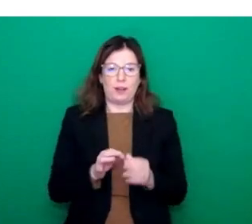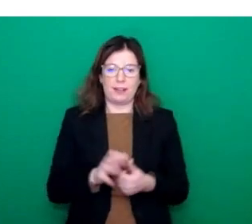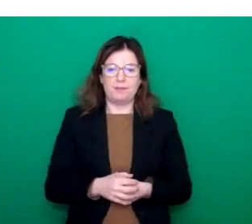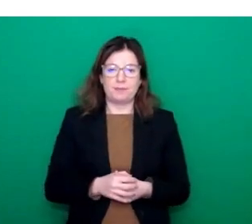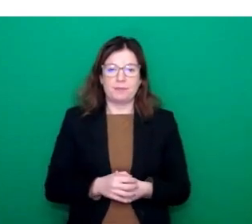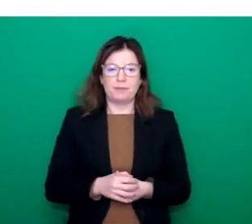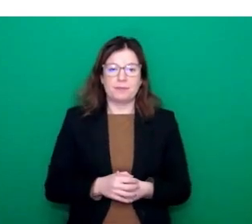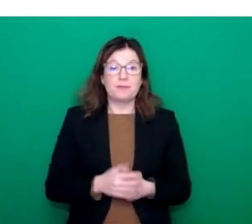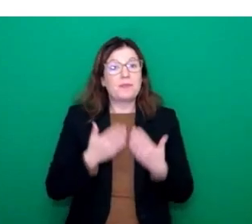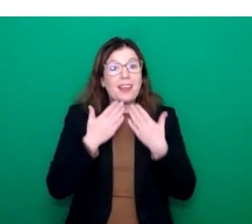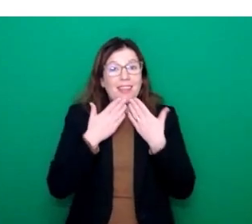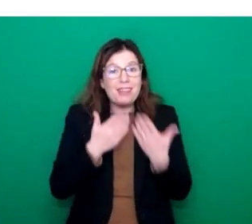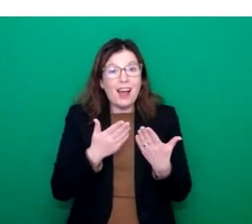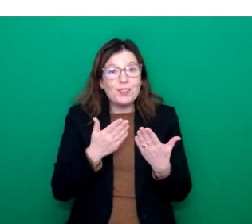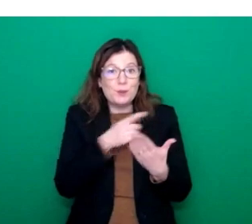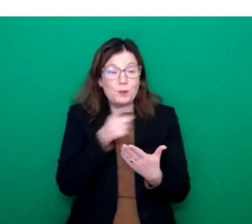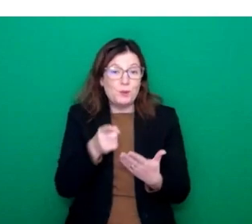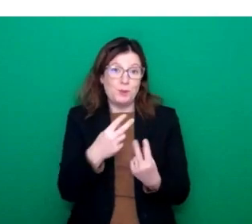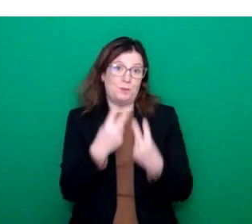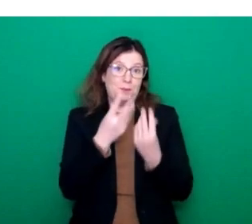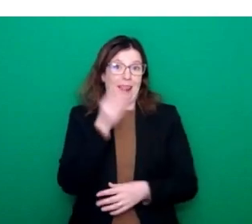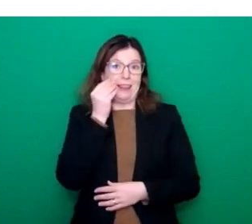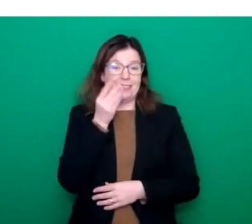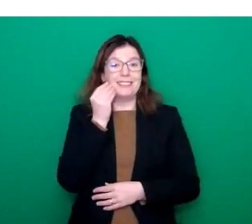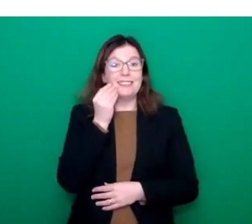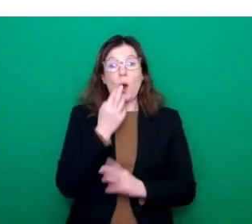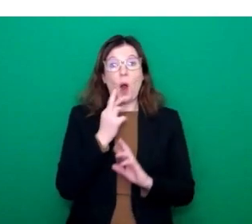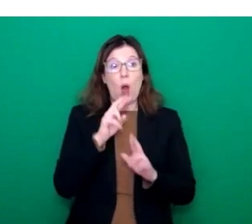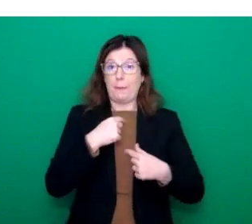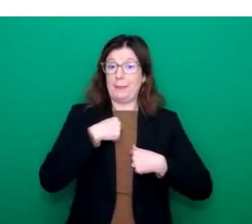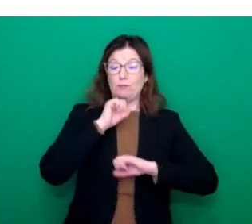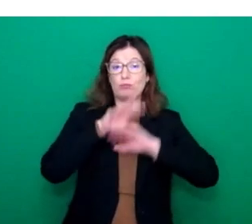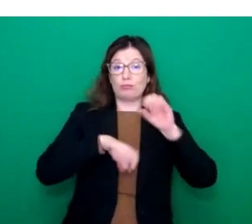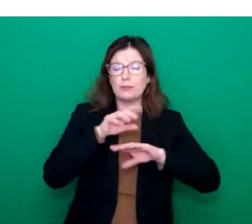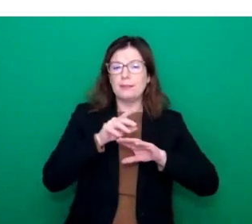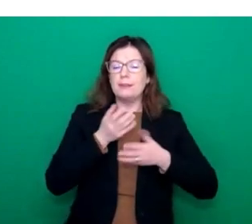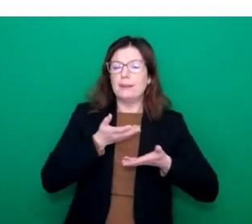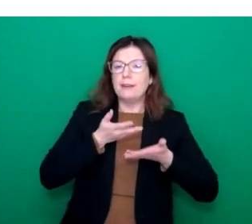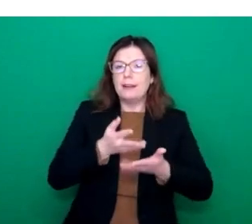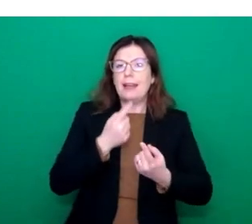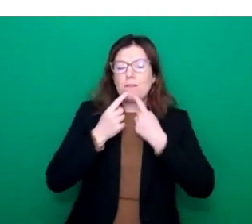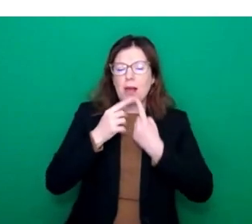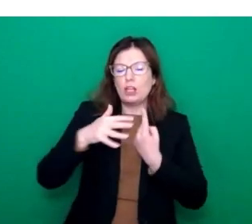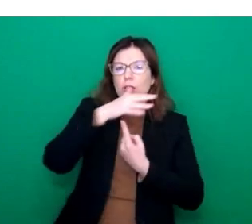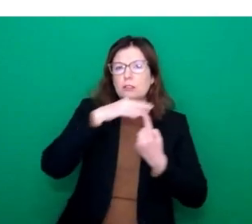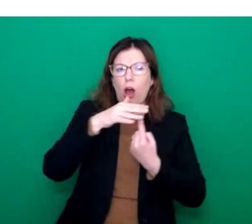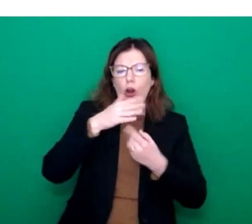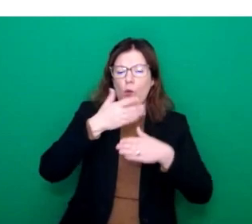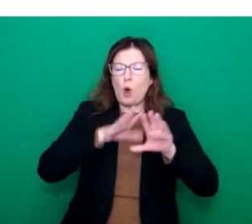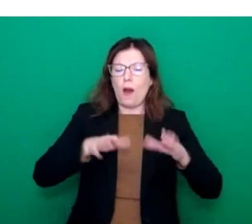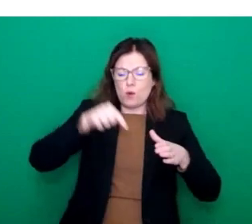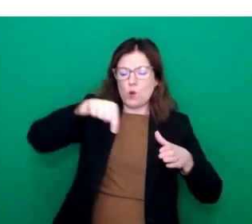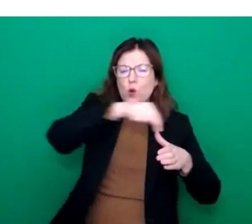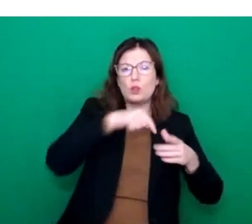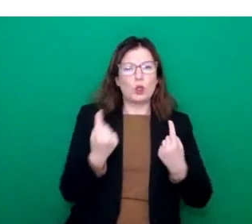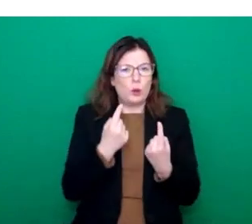So thank you very much for your attention, and hopefully I've given you a different perspective on the psychological workforce, because I